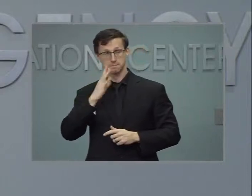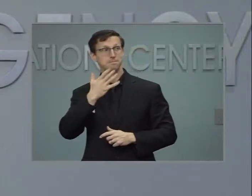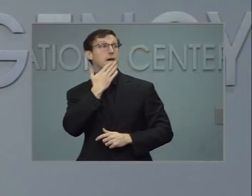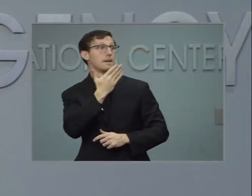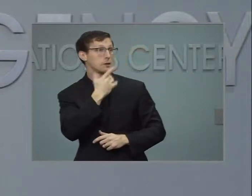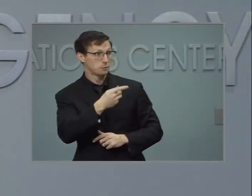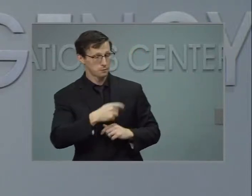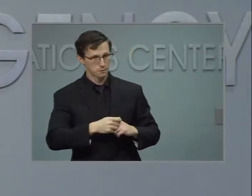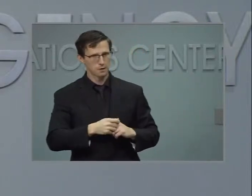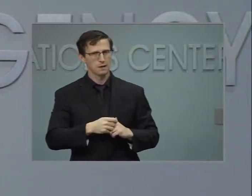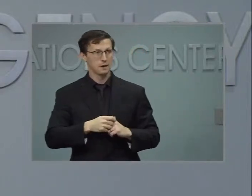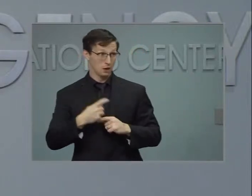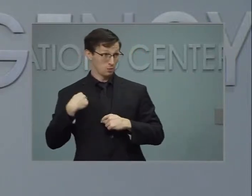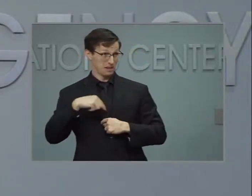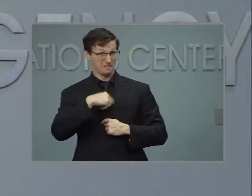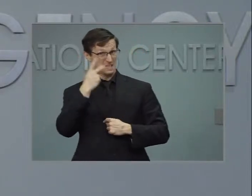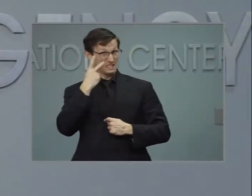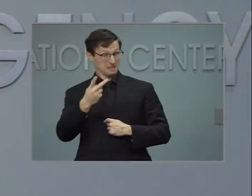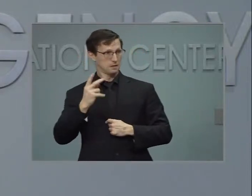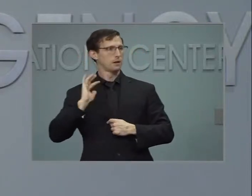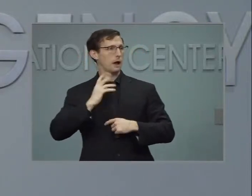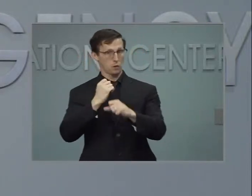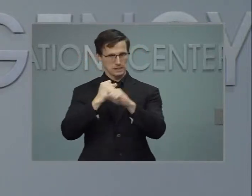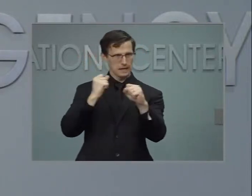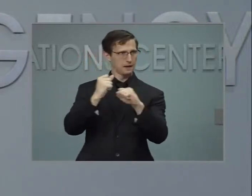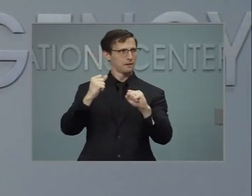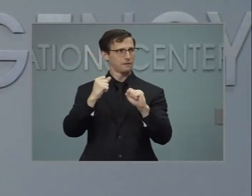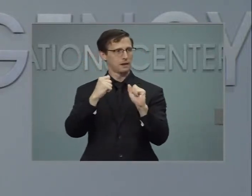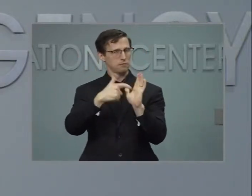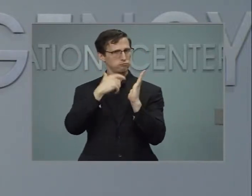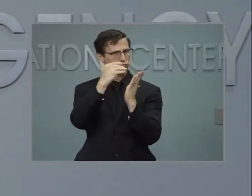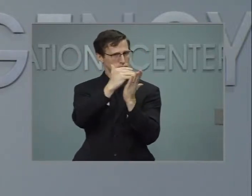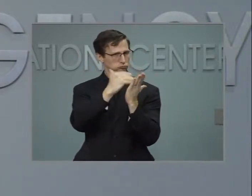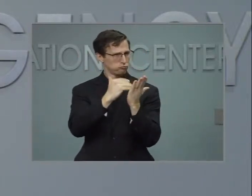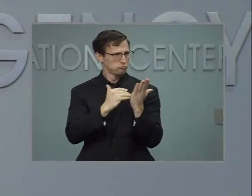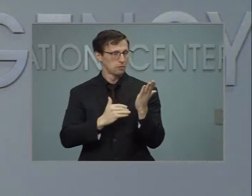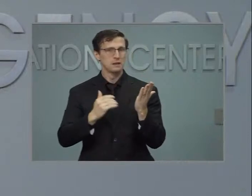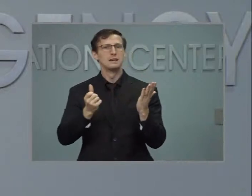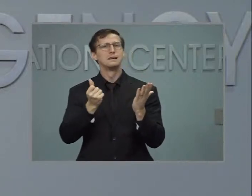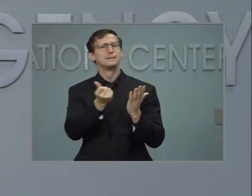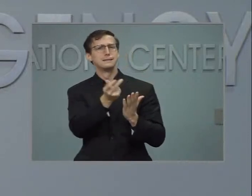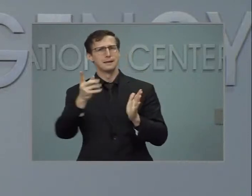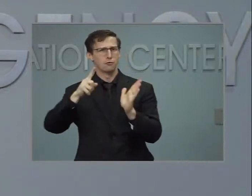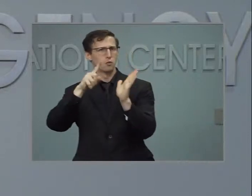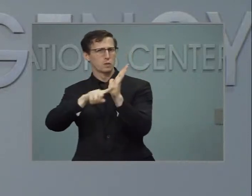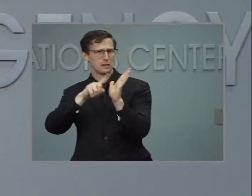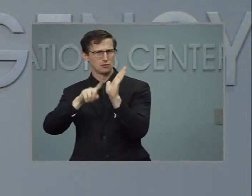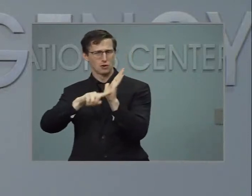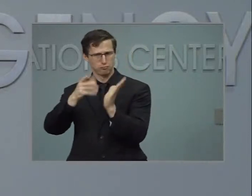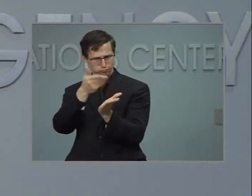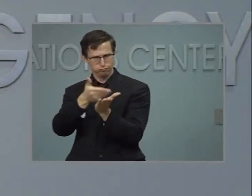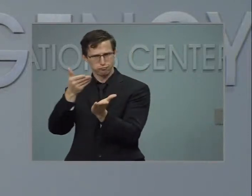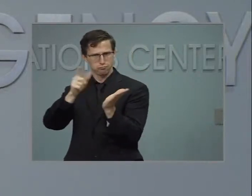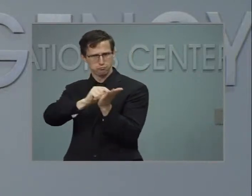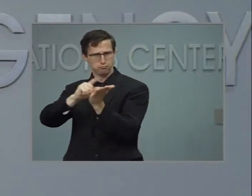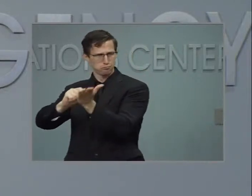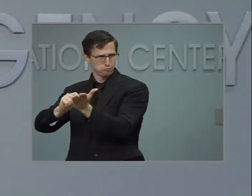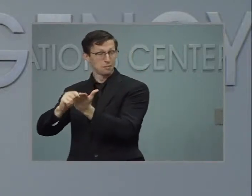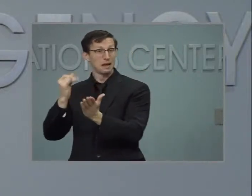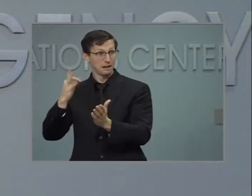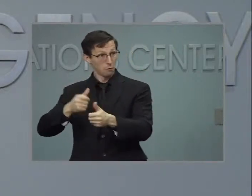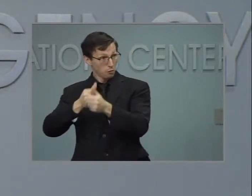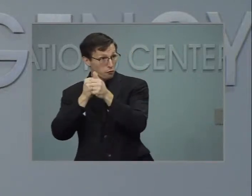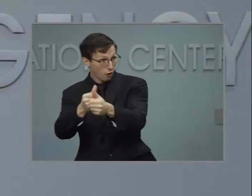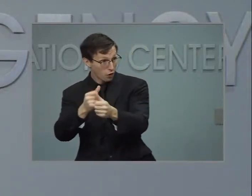safety protocols that we've been using, and we've had a number of researchers that have published their studies, that when we use those safety protocols,